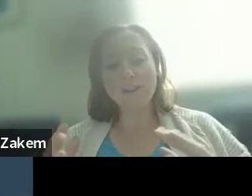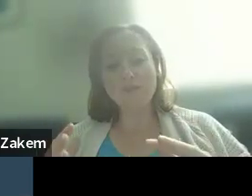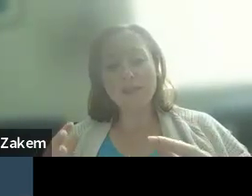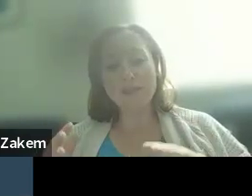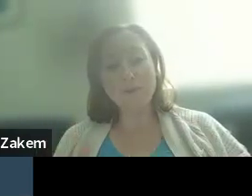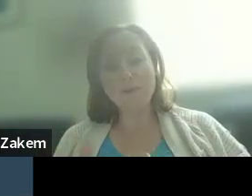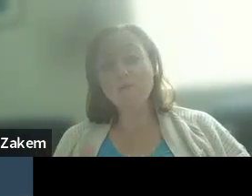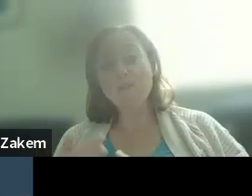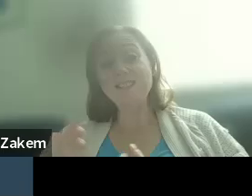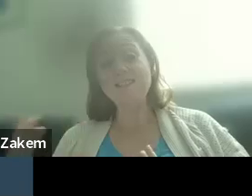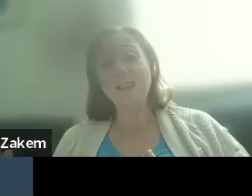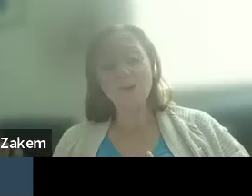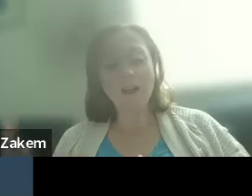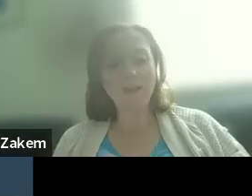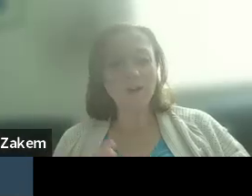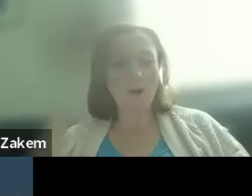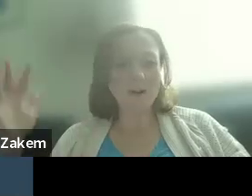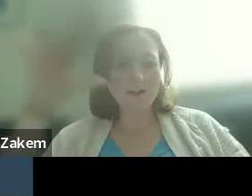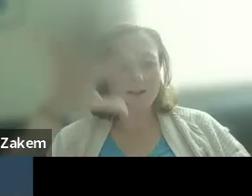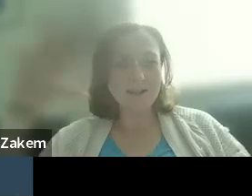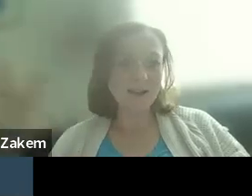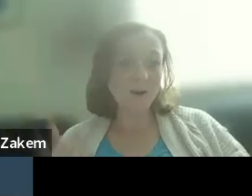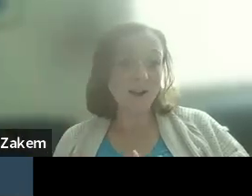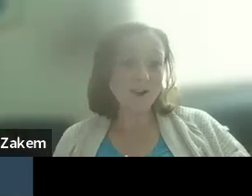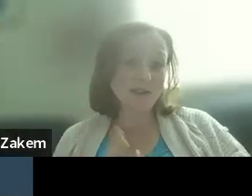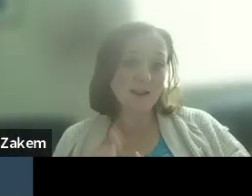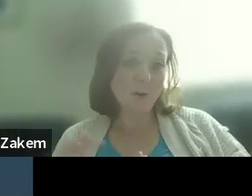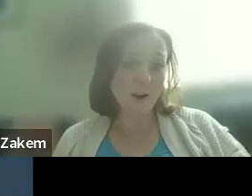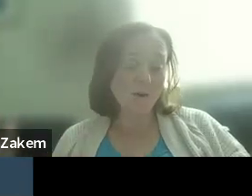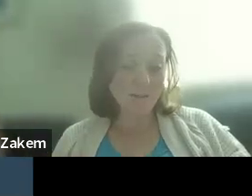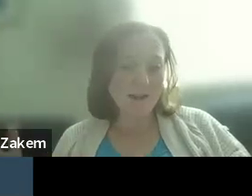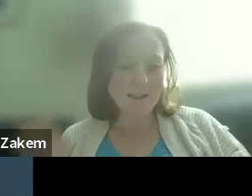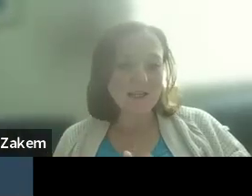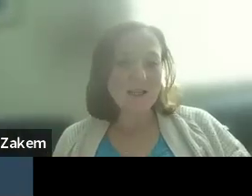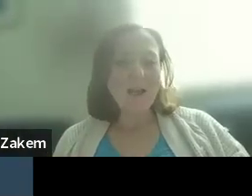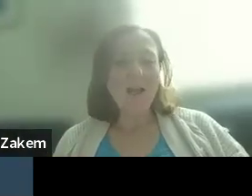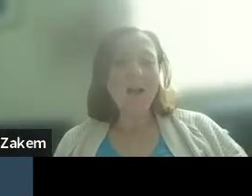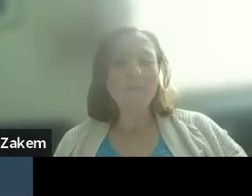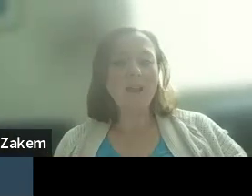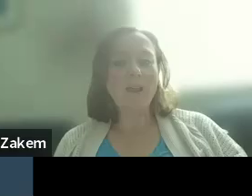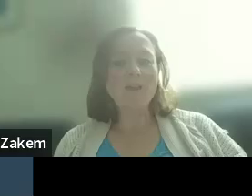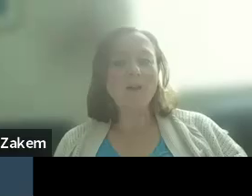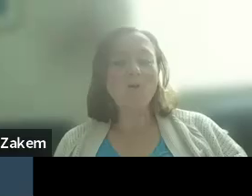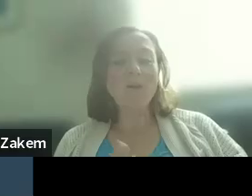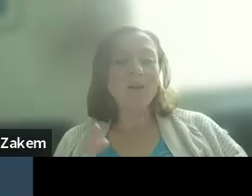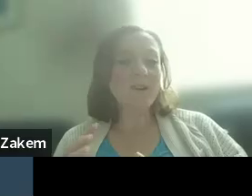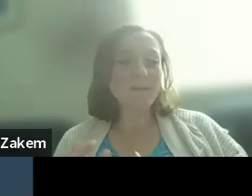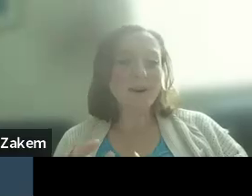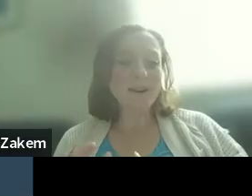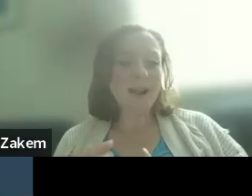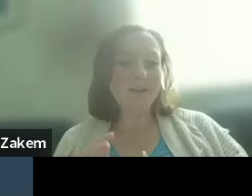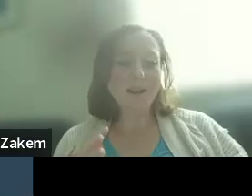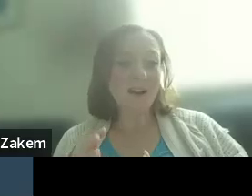for not just for CT, but really for the state. We have under the state CIO, I actually have a statewide remit. And we